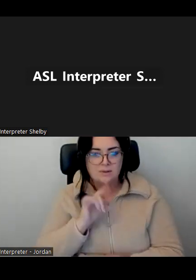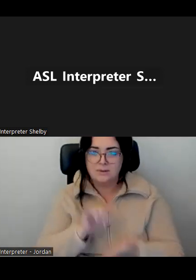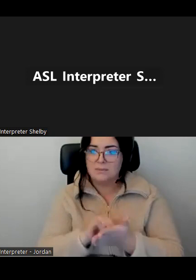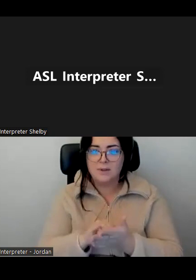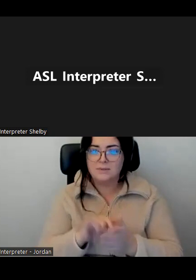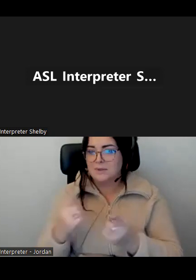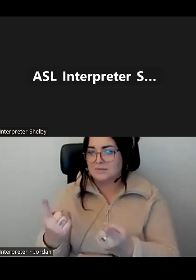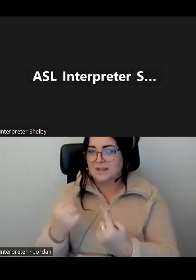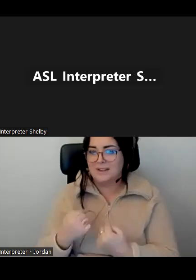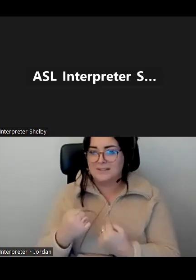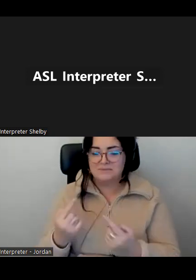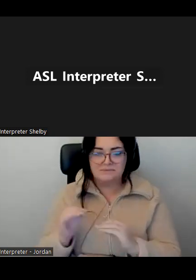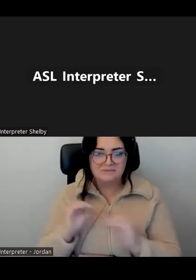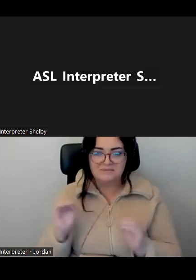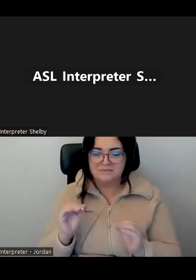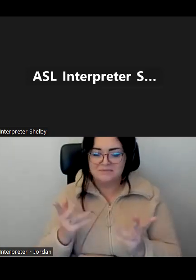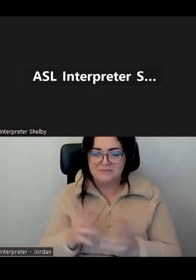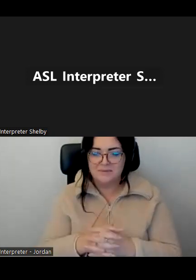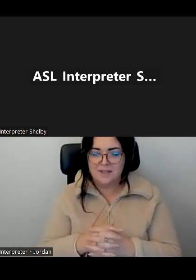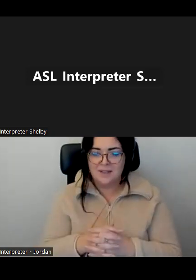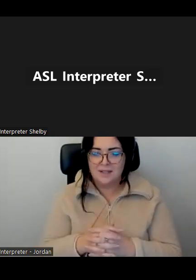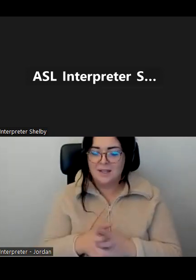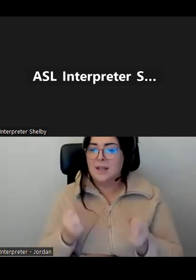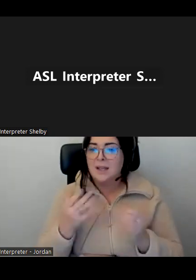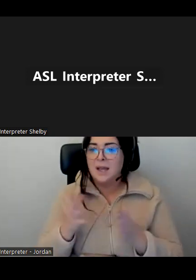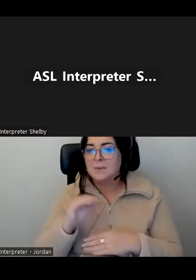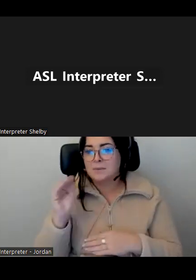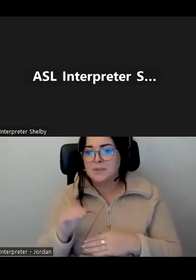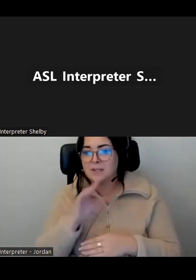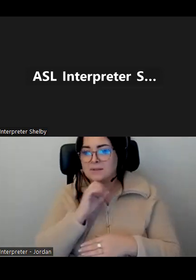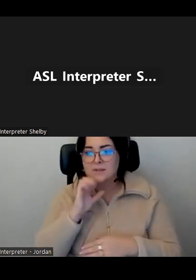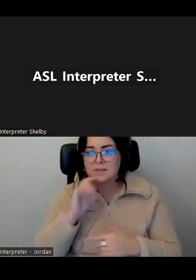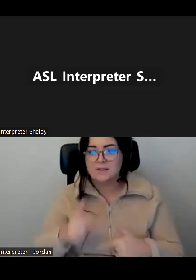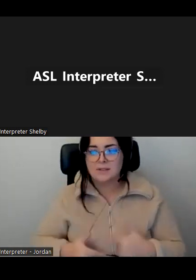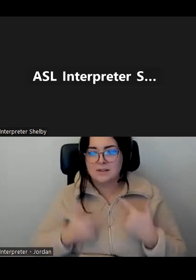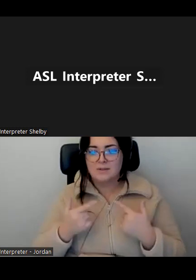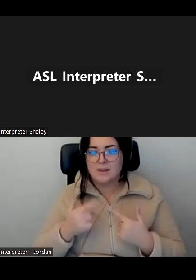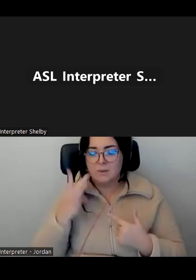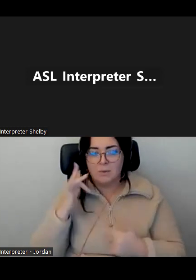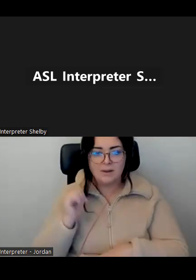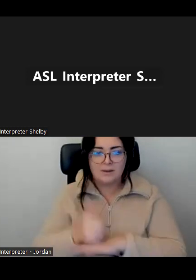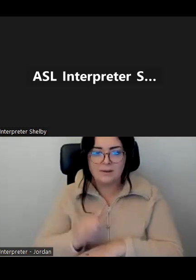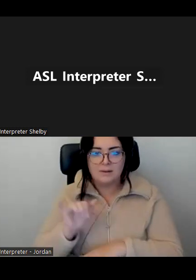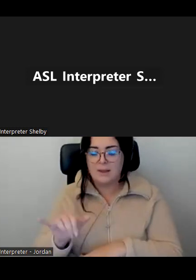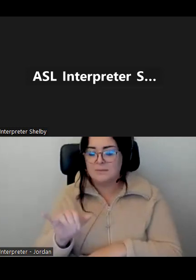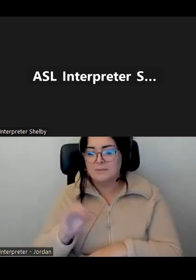answer as to what the percentage is and why they set it at that percentage and not higher.